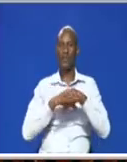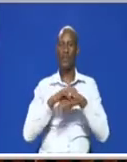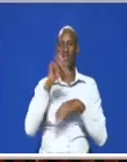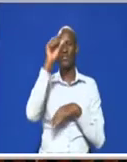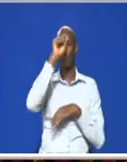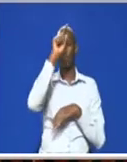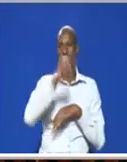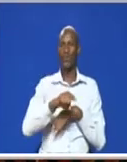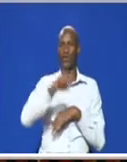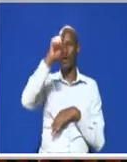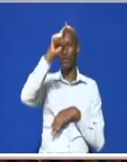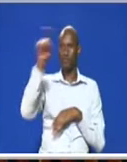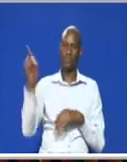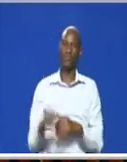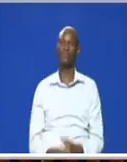root.